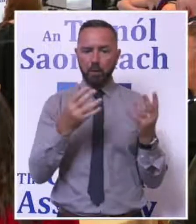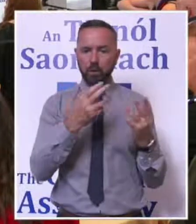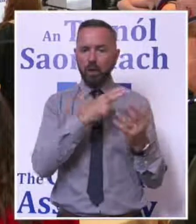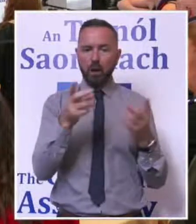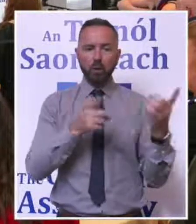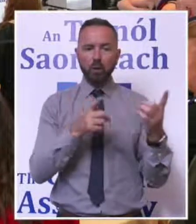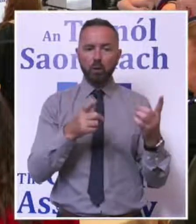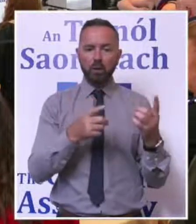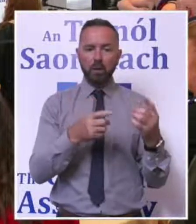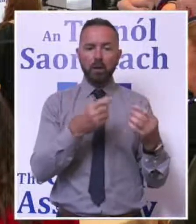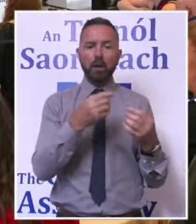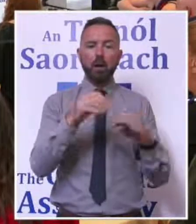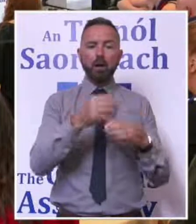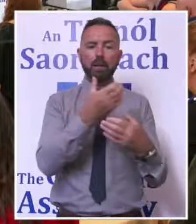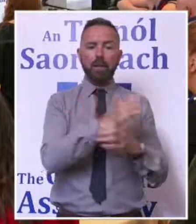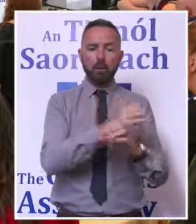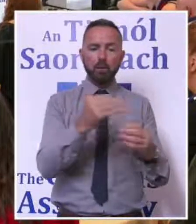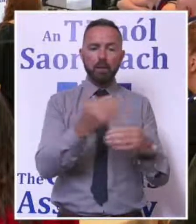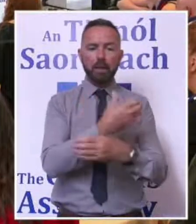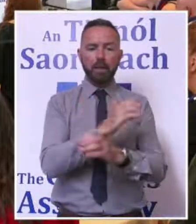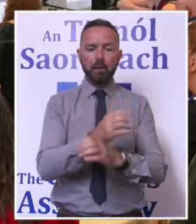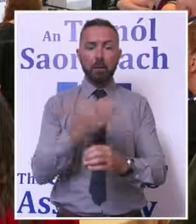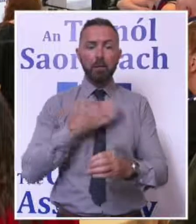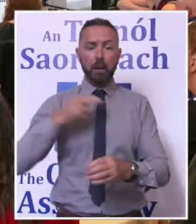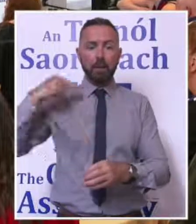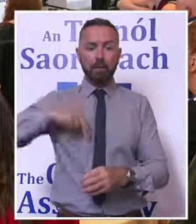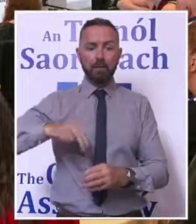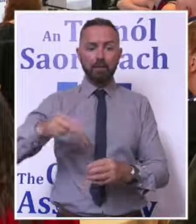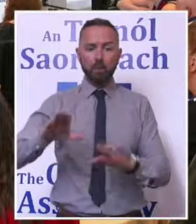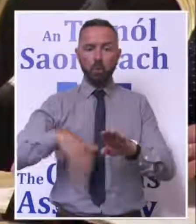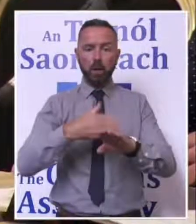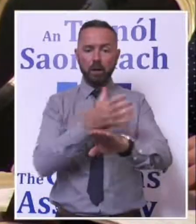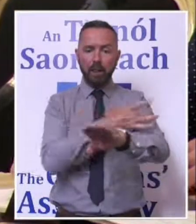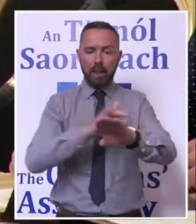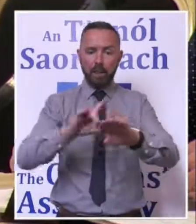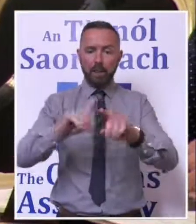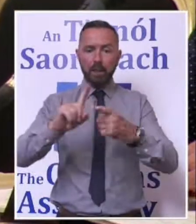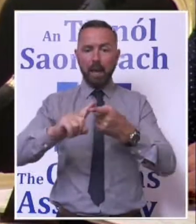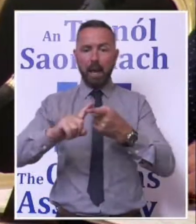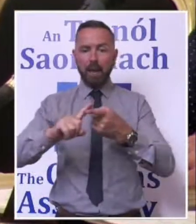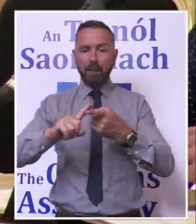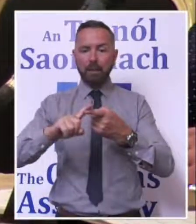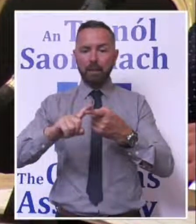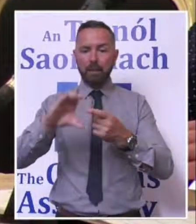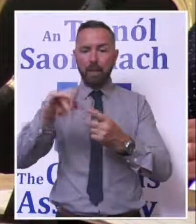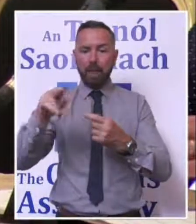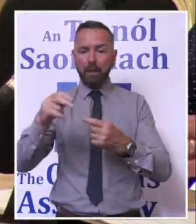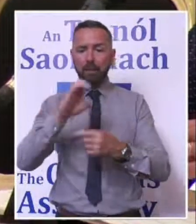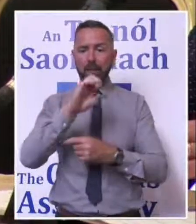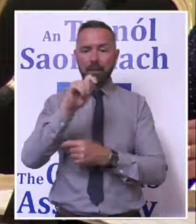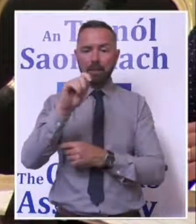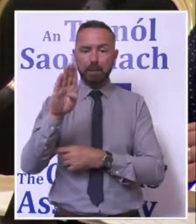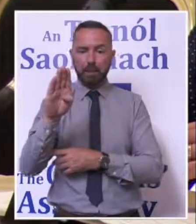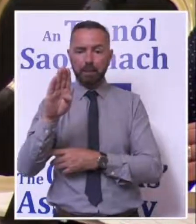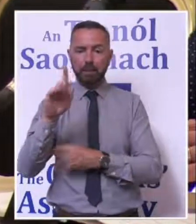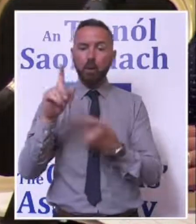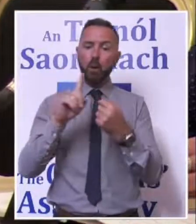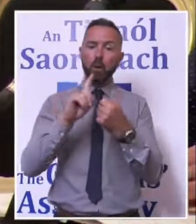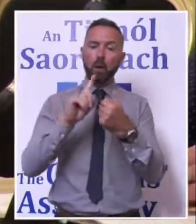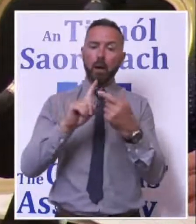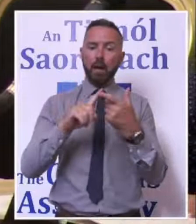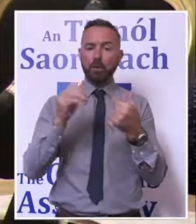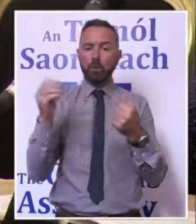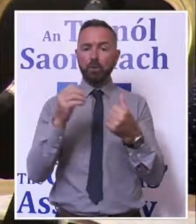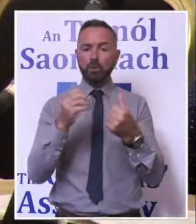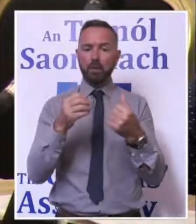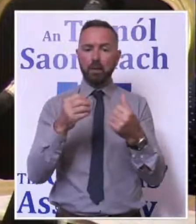county basis. So for example, my nearest one is Limerick and Clare ETB, and then some of the others are combinations of counties and